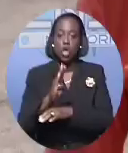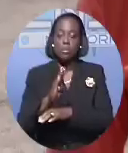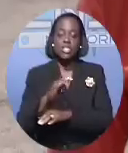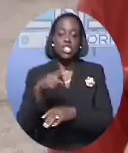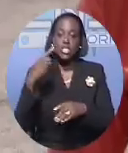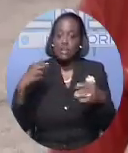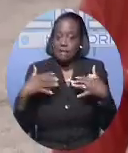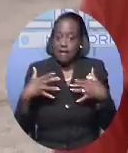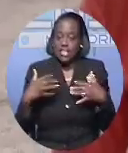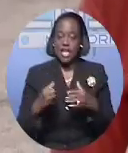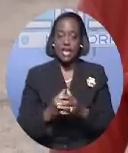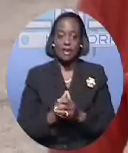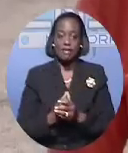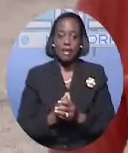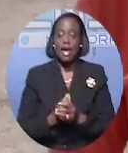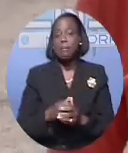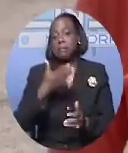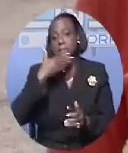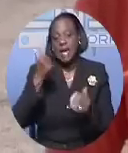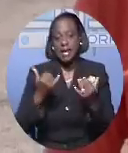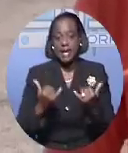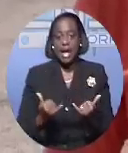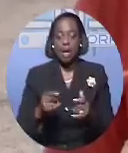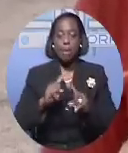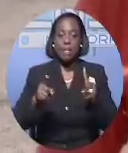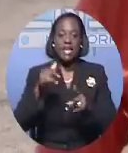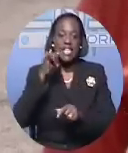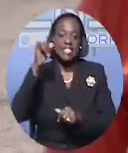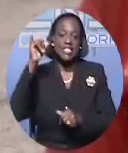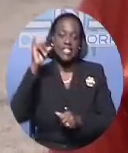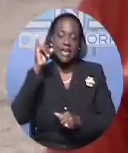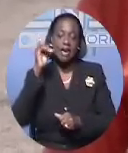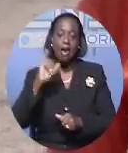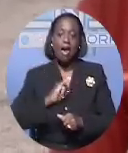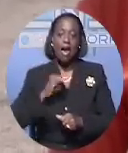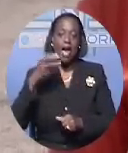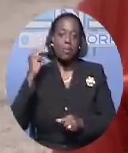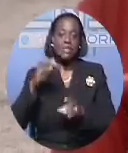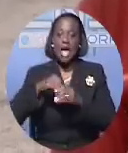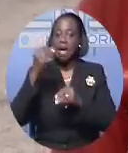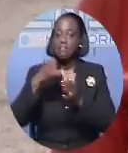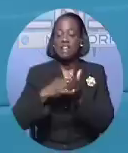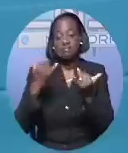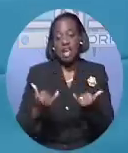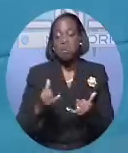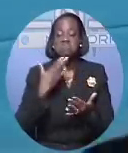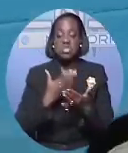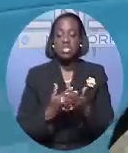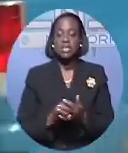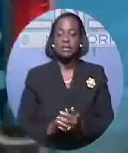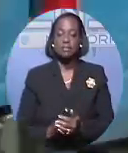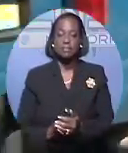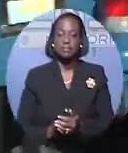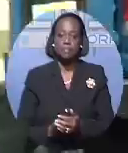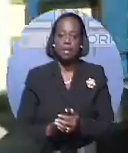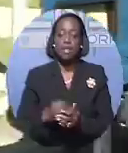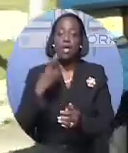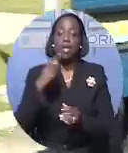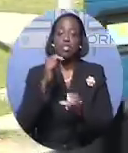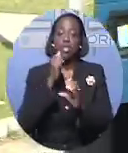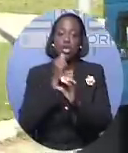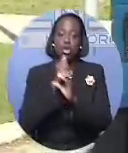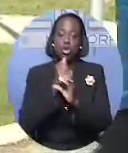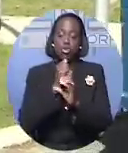shaken. Well, I'm a little bit better now, but yesterday I was out of it, but I'm good now. The armored truck targeted